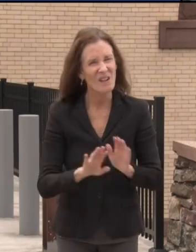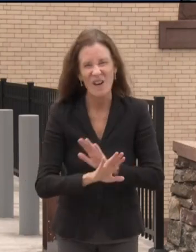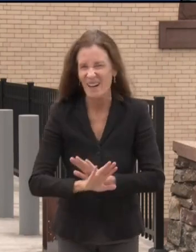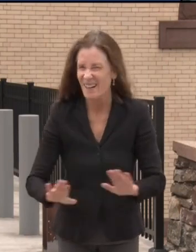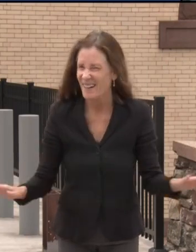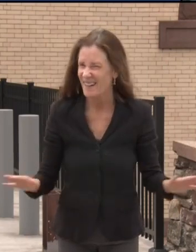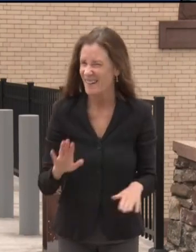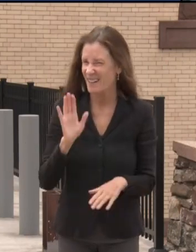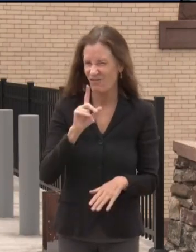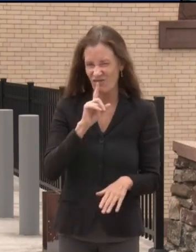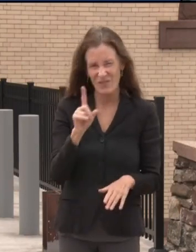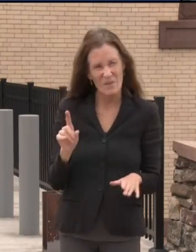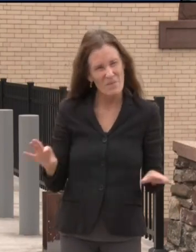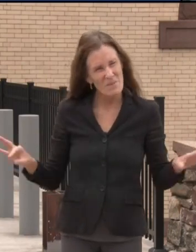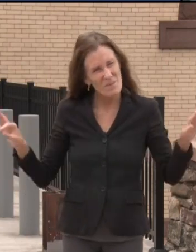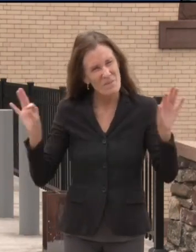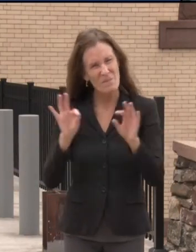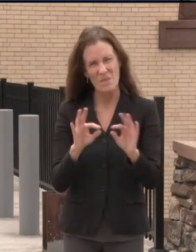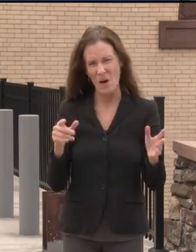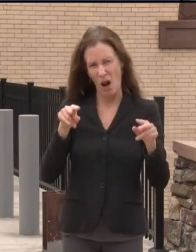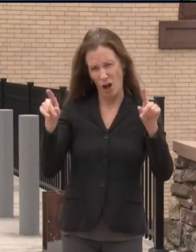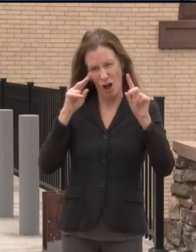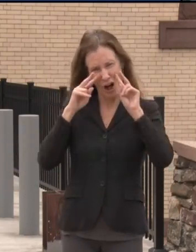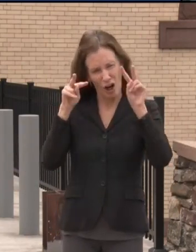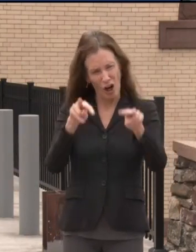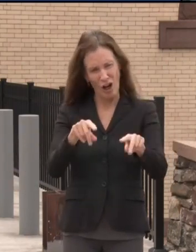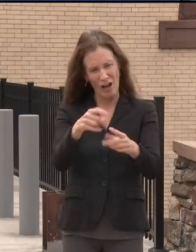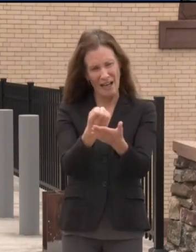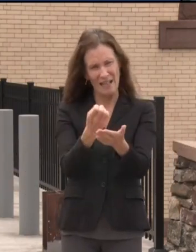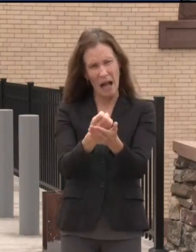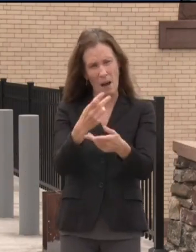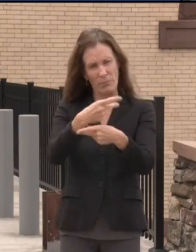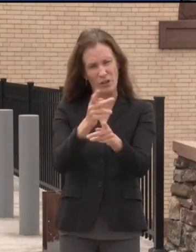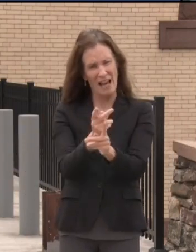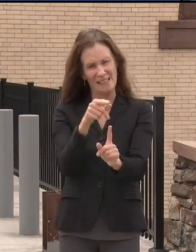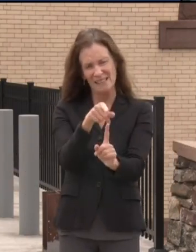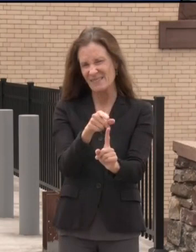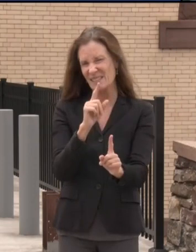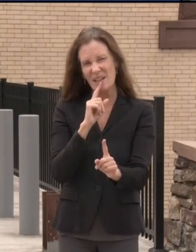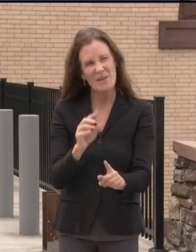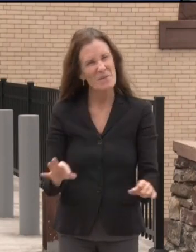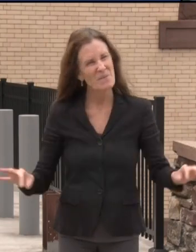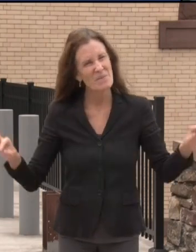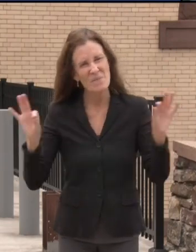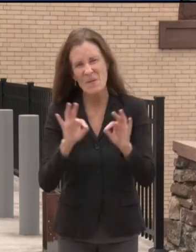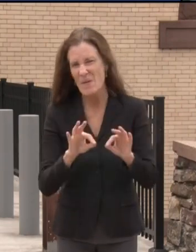we don't get the productivity under this system. We have in the budget